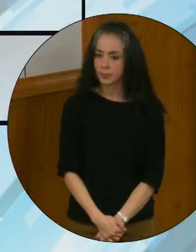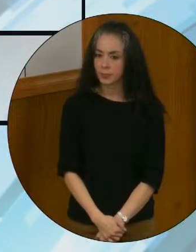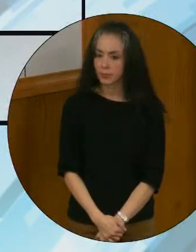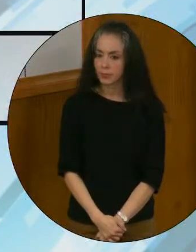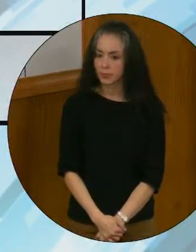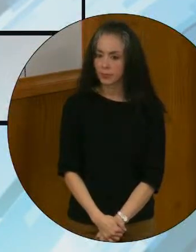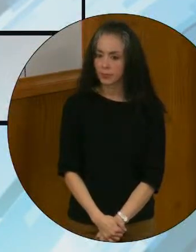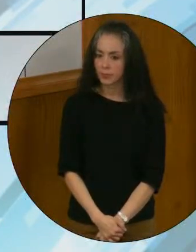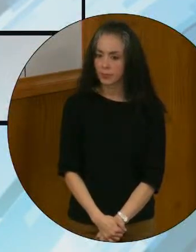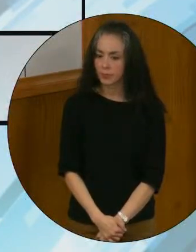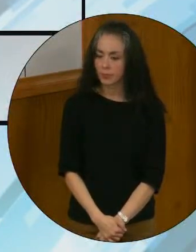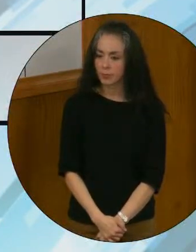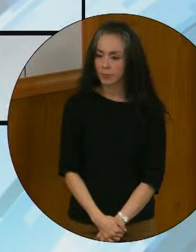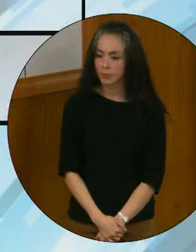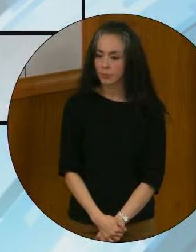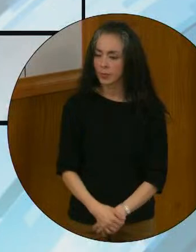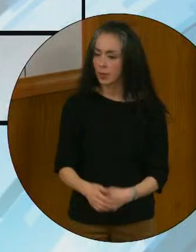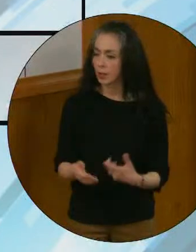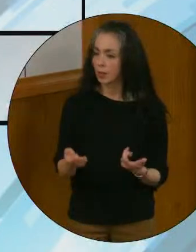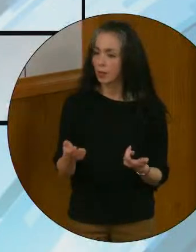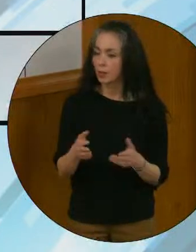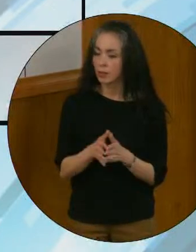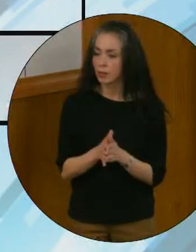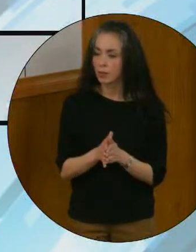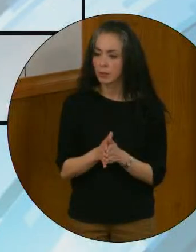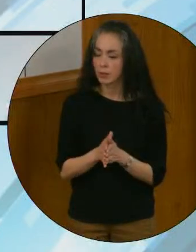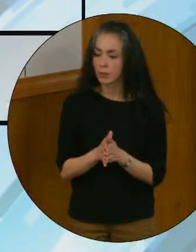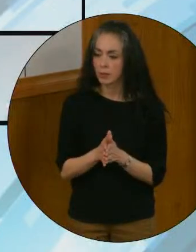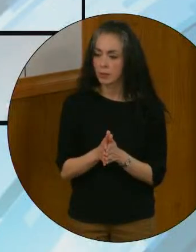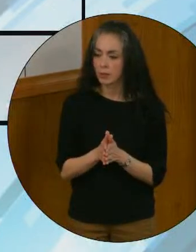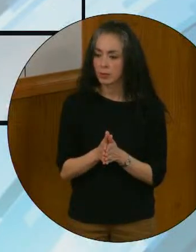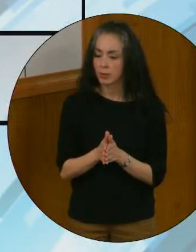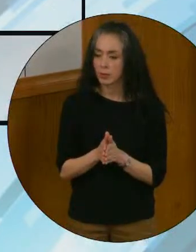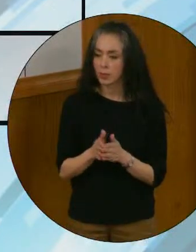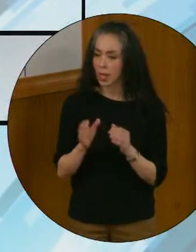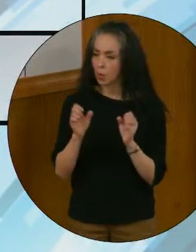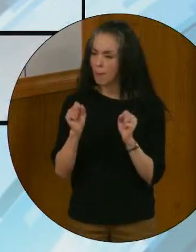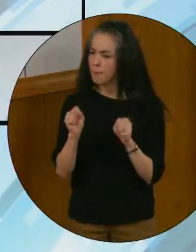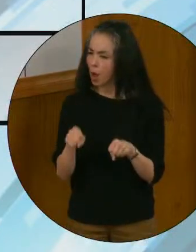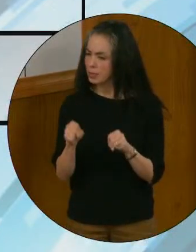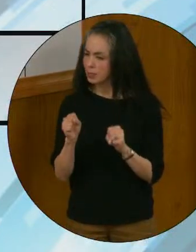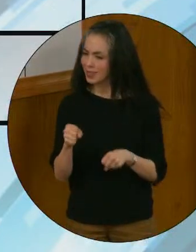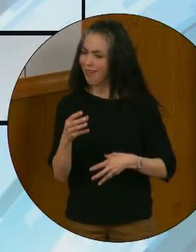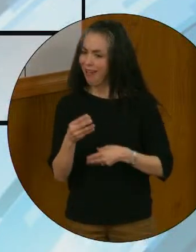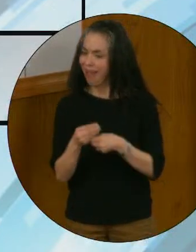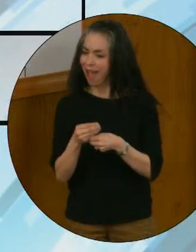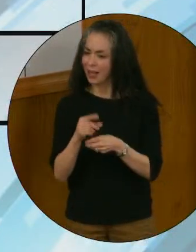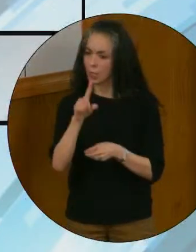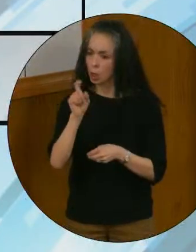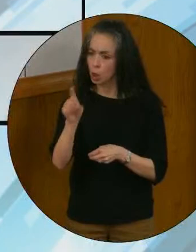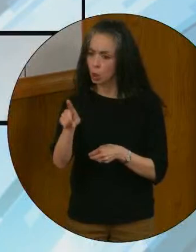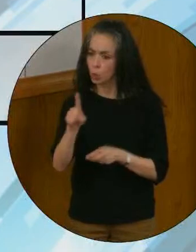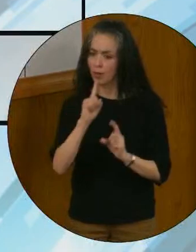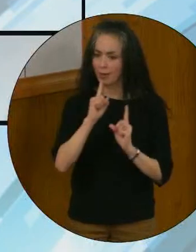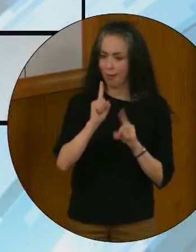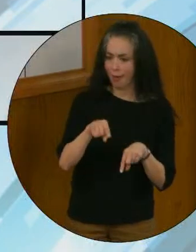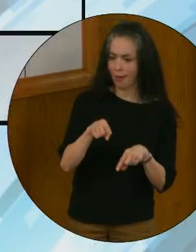Is there any space to possibly also add a Q&A at the end of presentations?